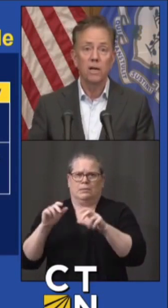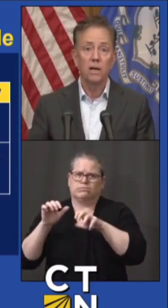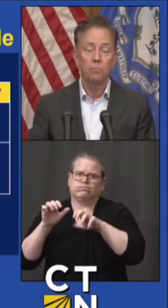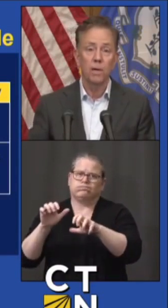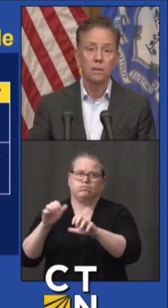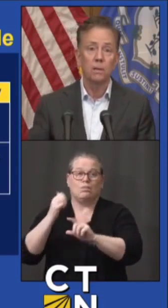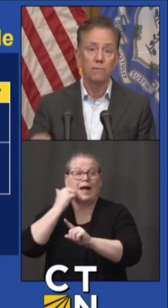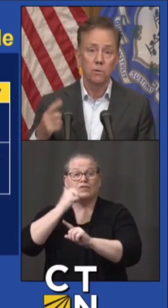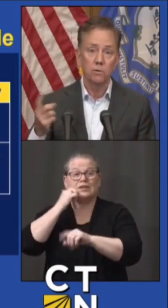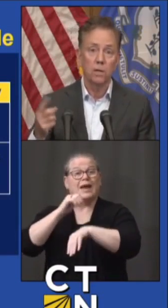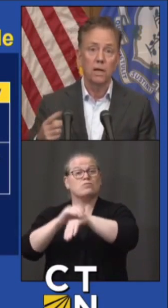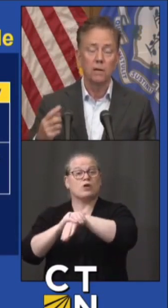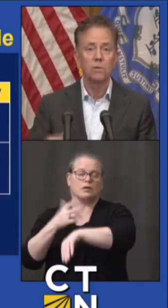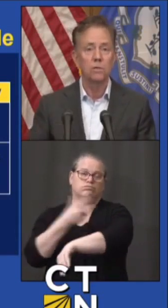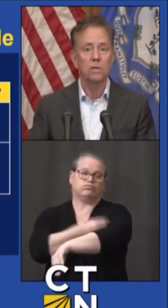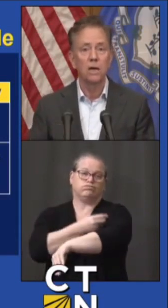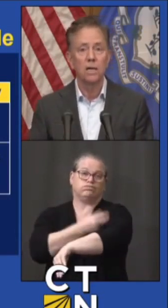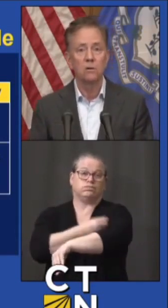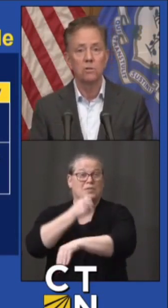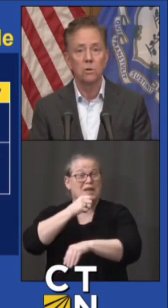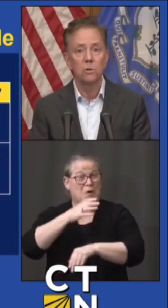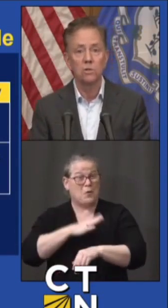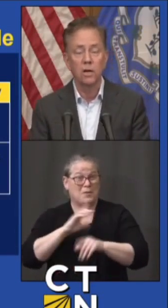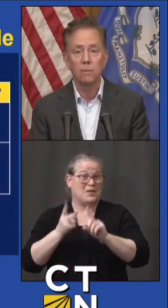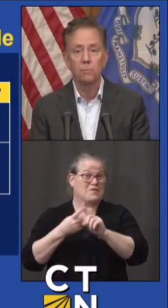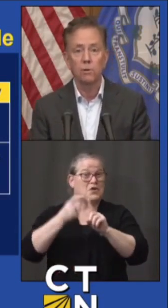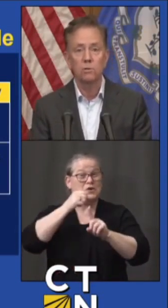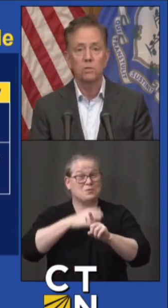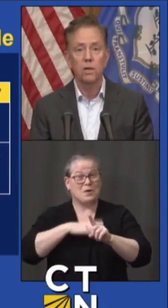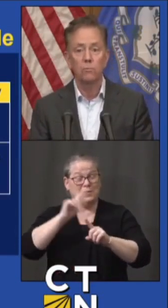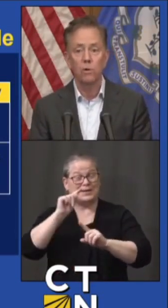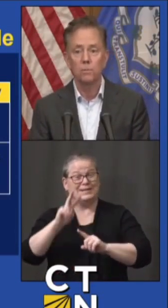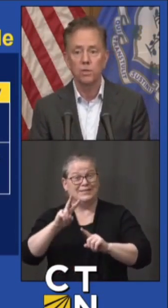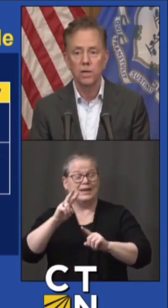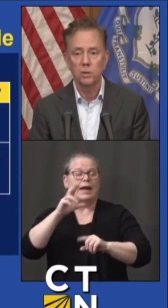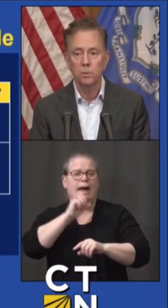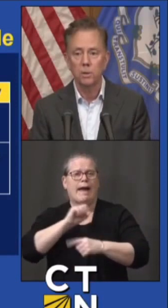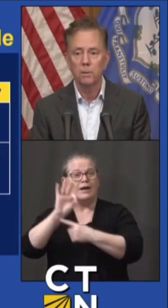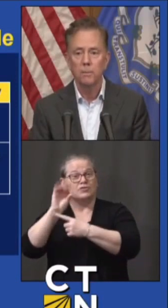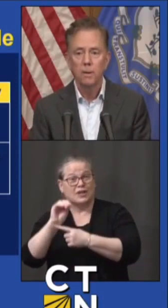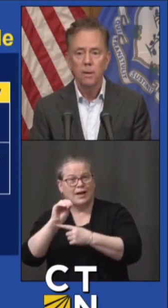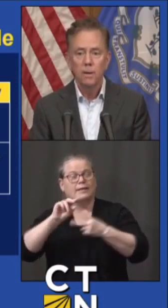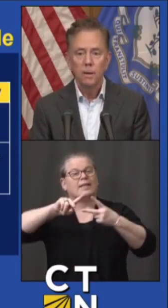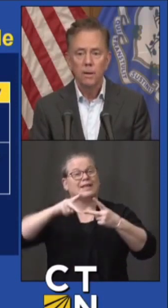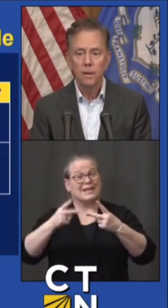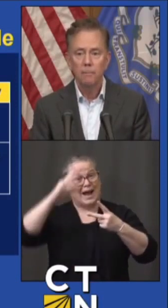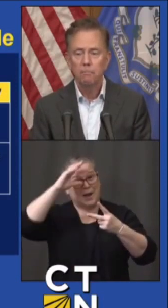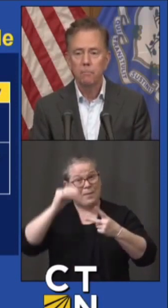vaccinated every day in Britain. The first lady was 90 years old. The second person was named William Shakespeare.